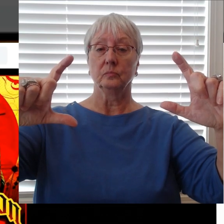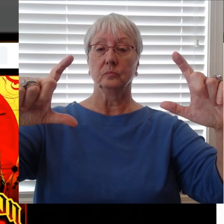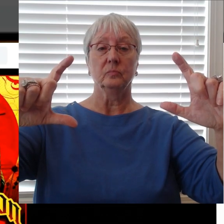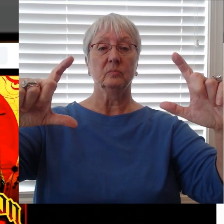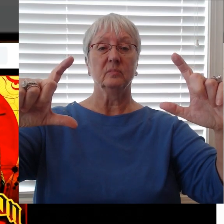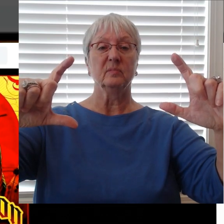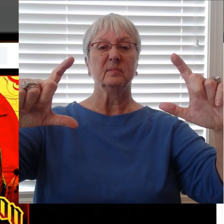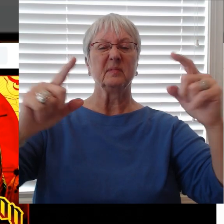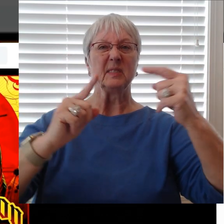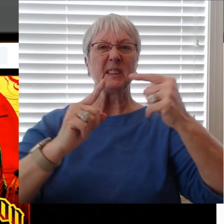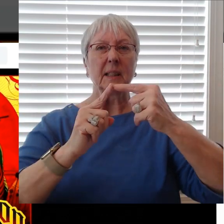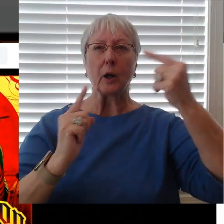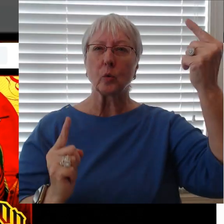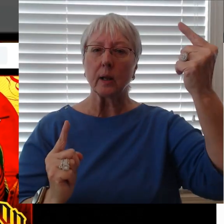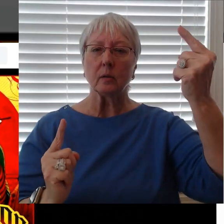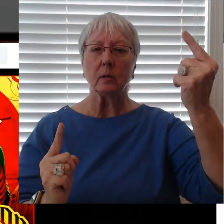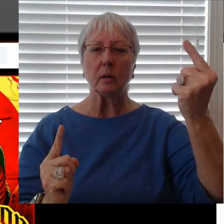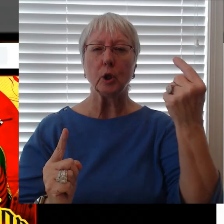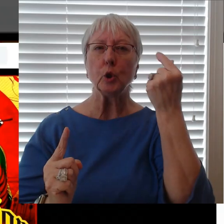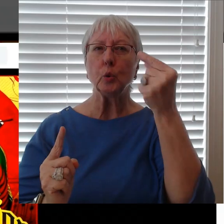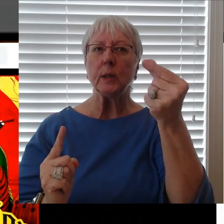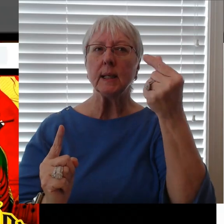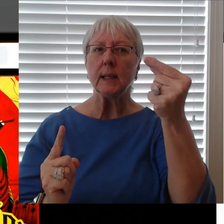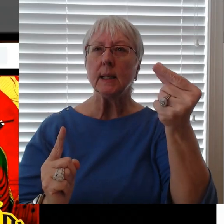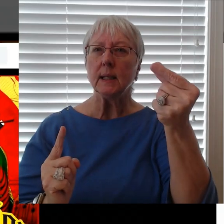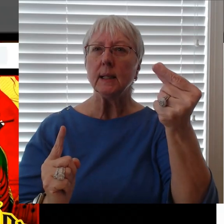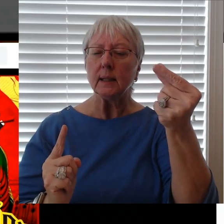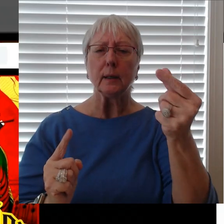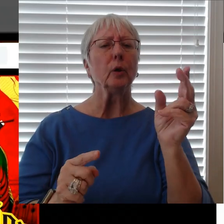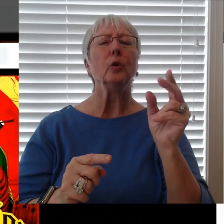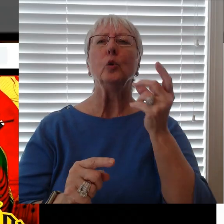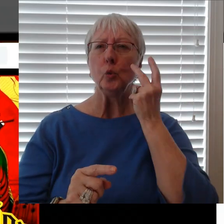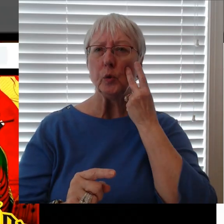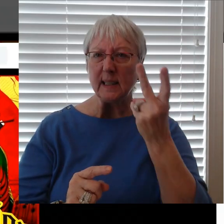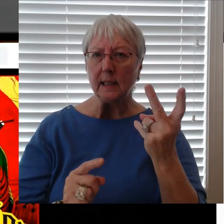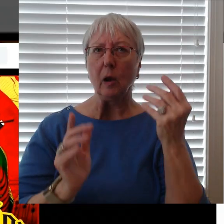with contrasting green is a color combination repeated